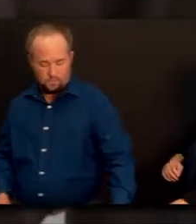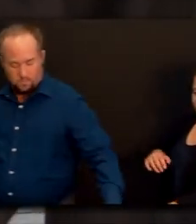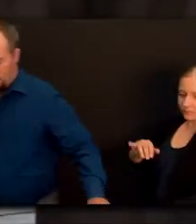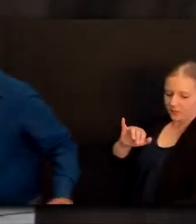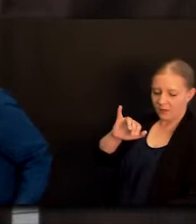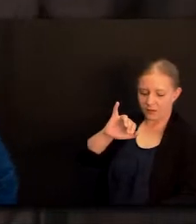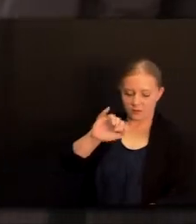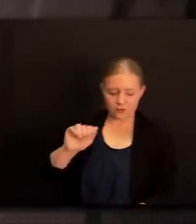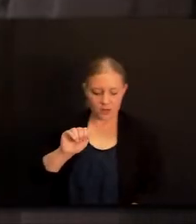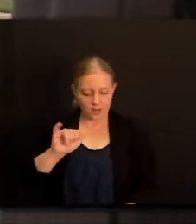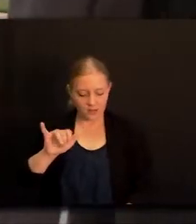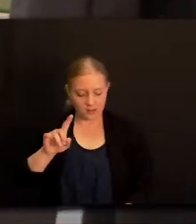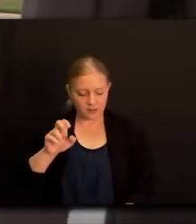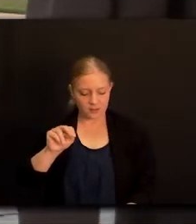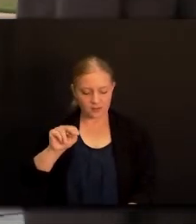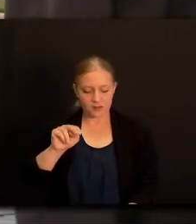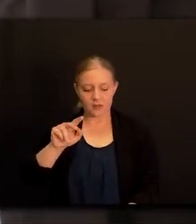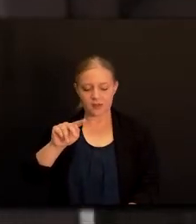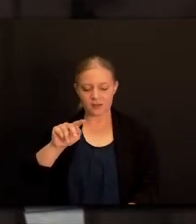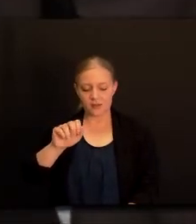Jaden Taylor.